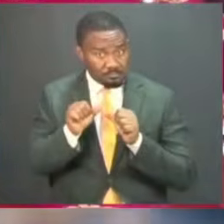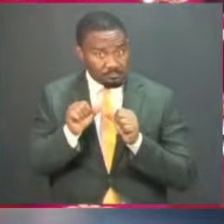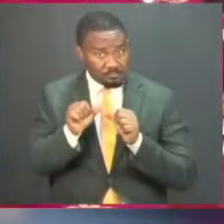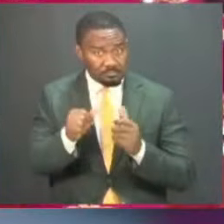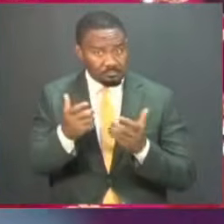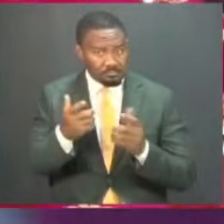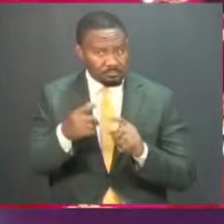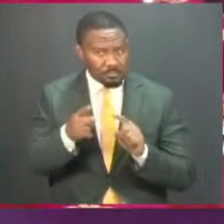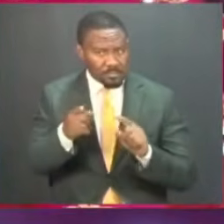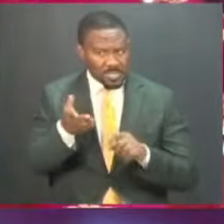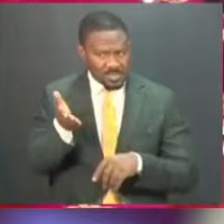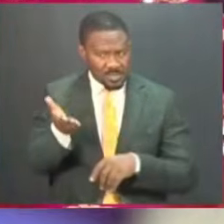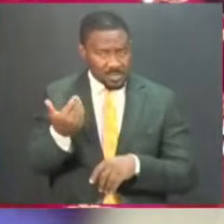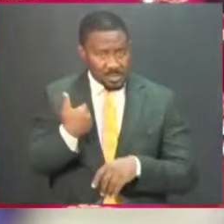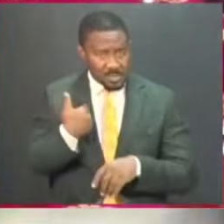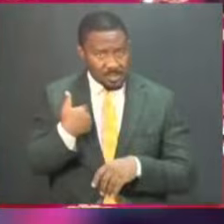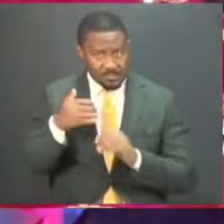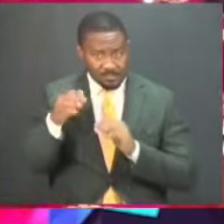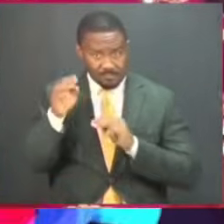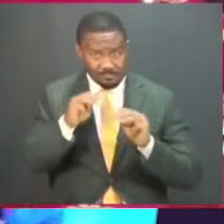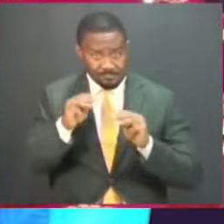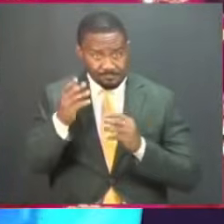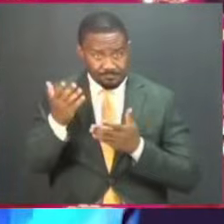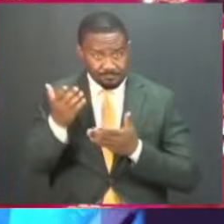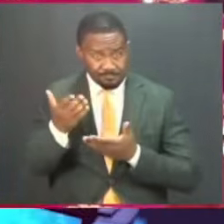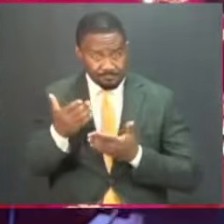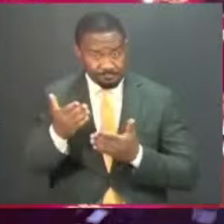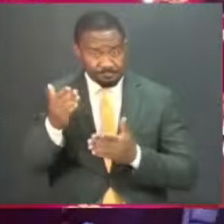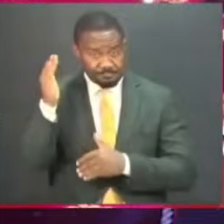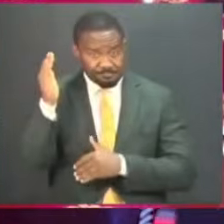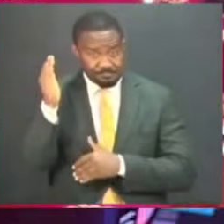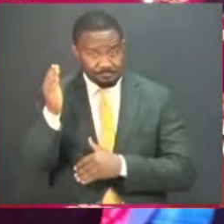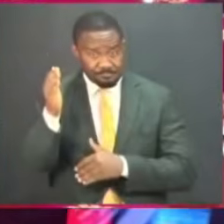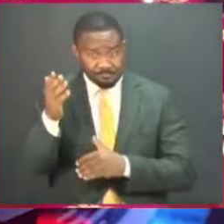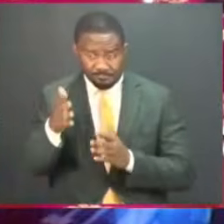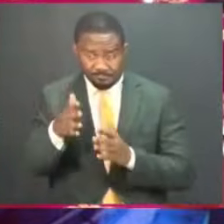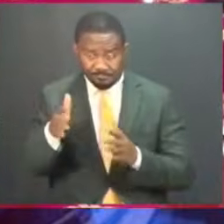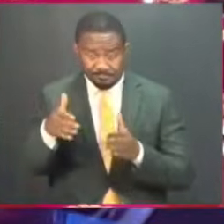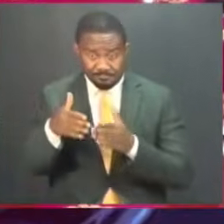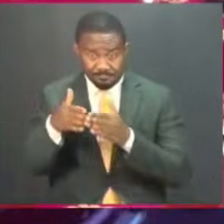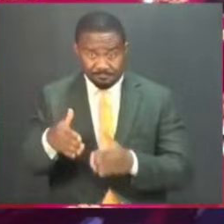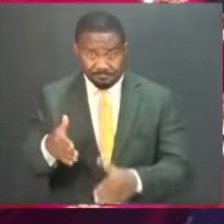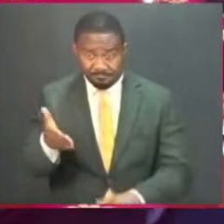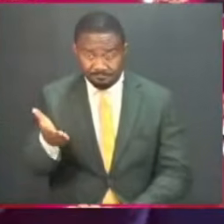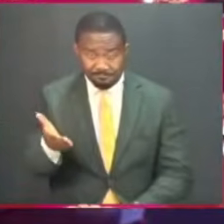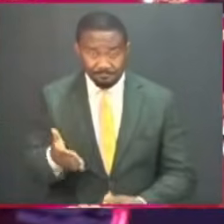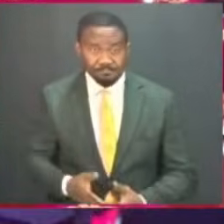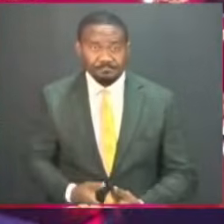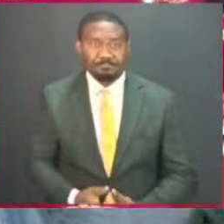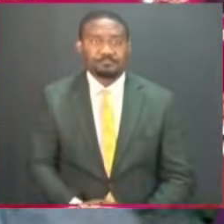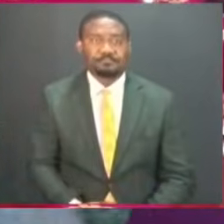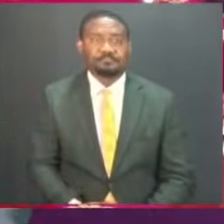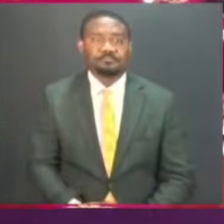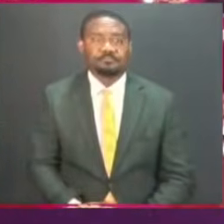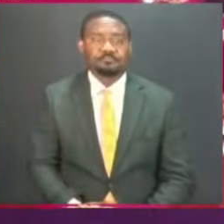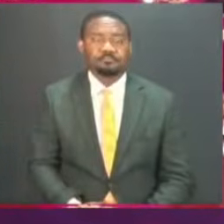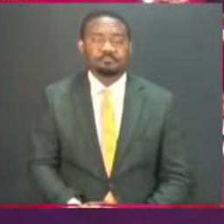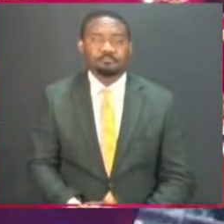present. And so I wanted to grant him that opportunity. But Majority Leader, you are on your feet.